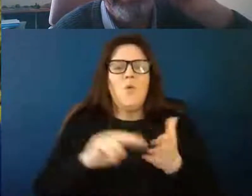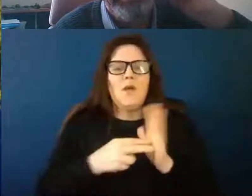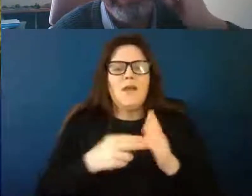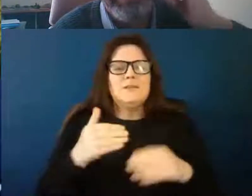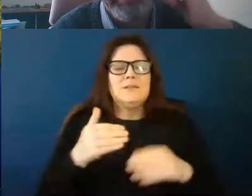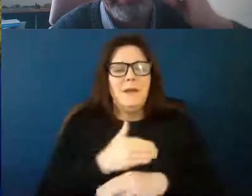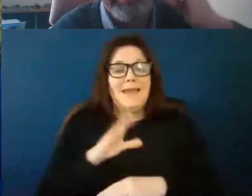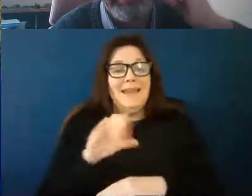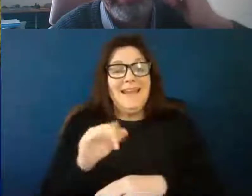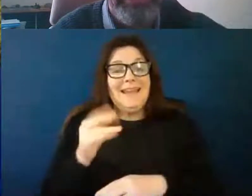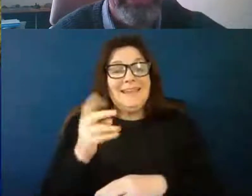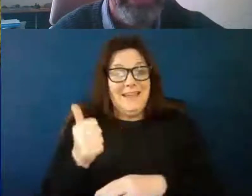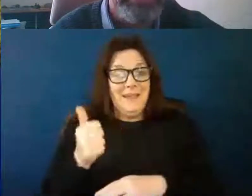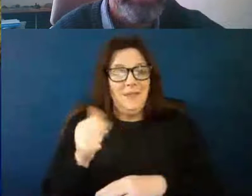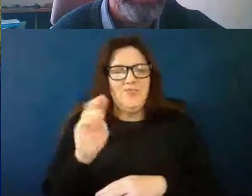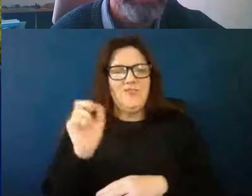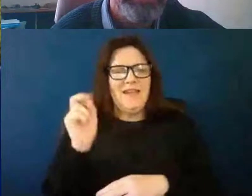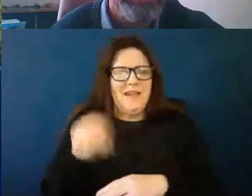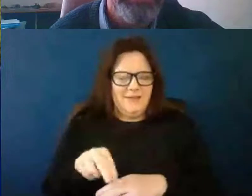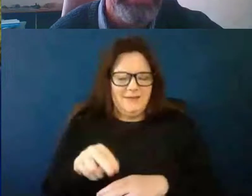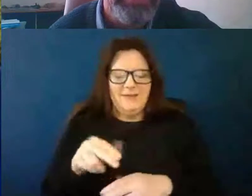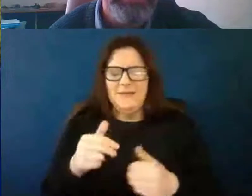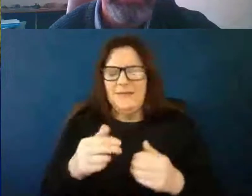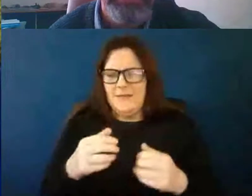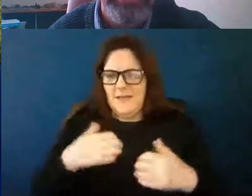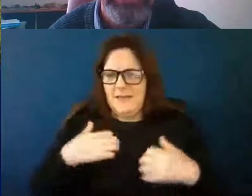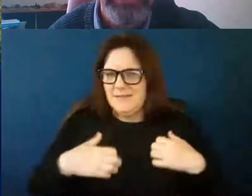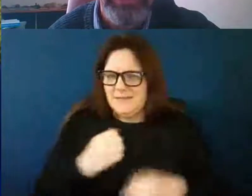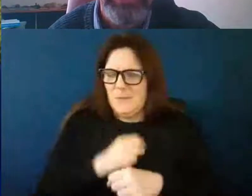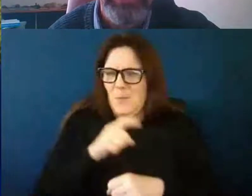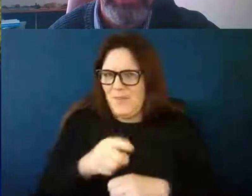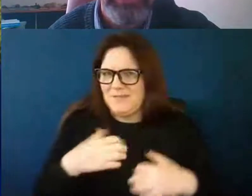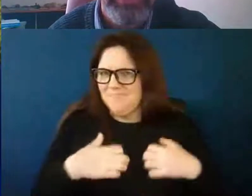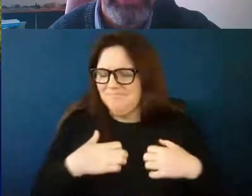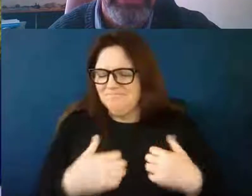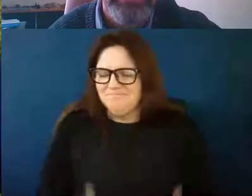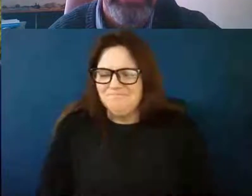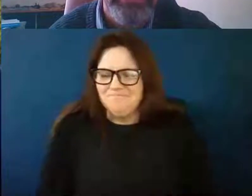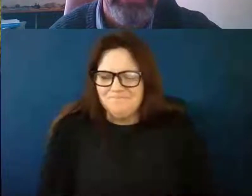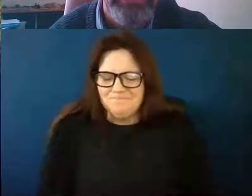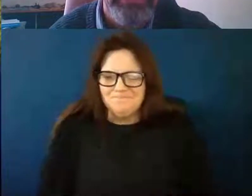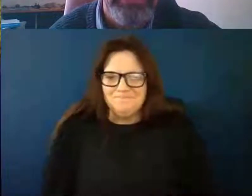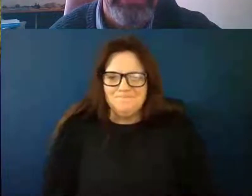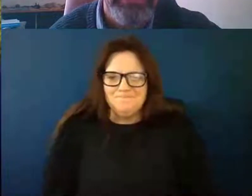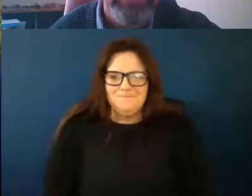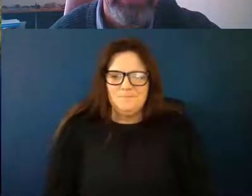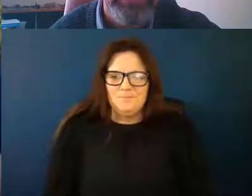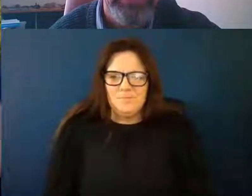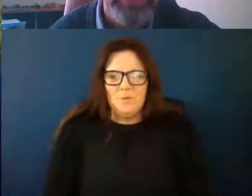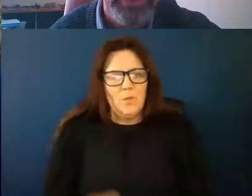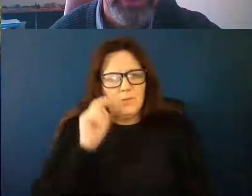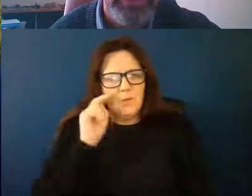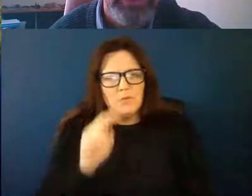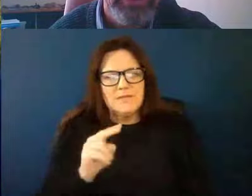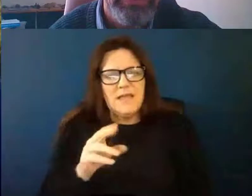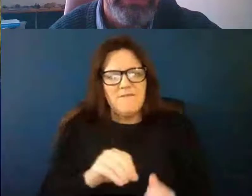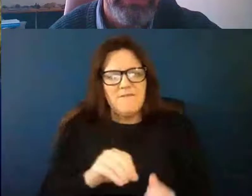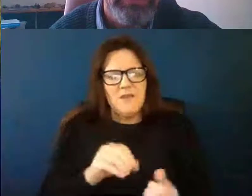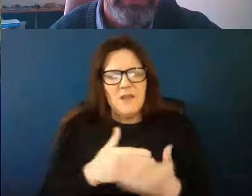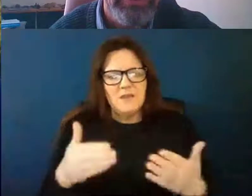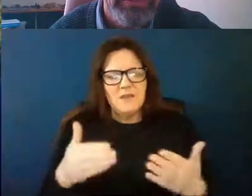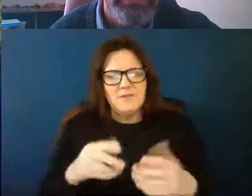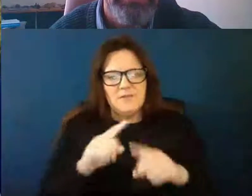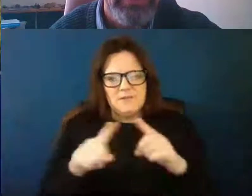Lydia Bracken. So we're really excited about that. And we had noticed that there were lots of pockets